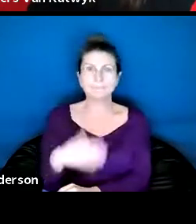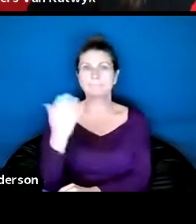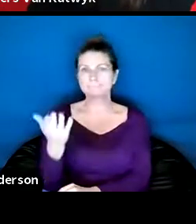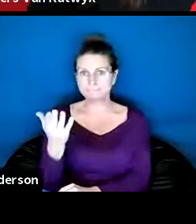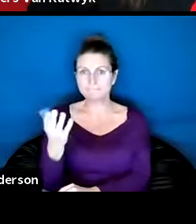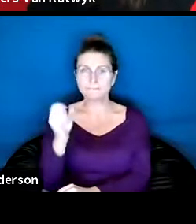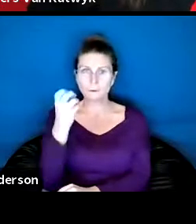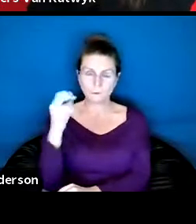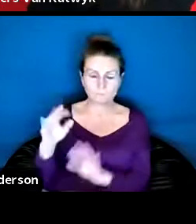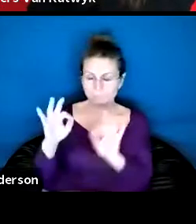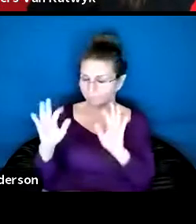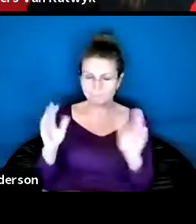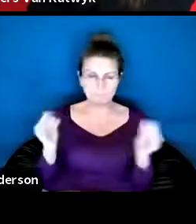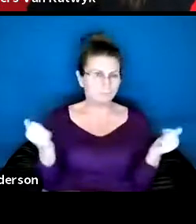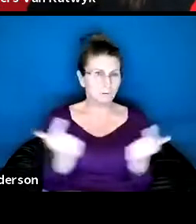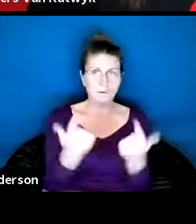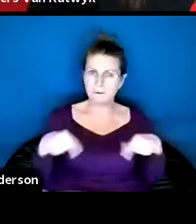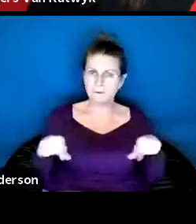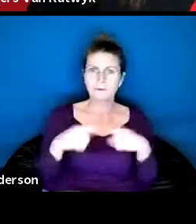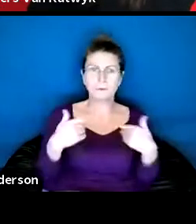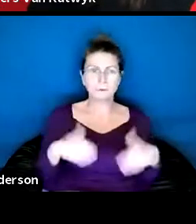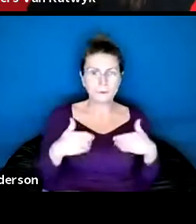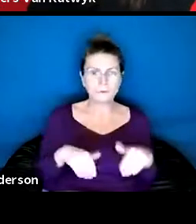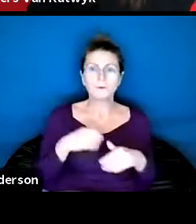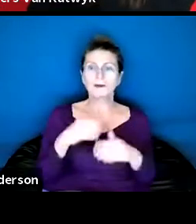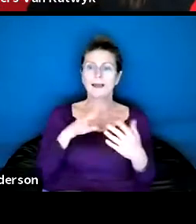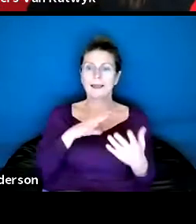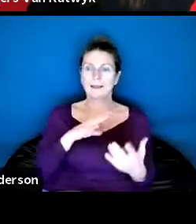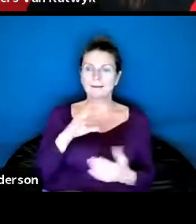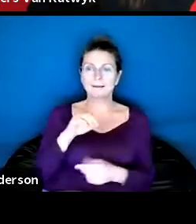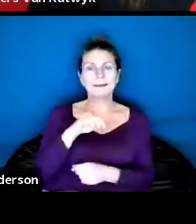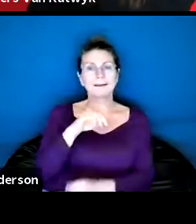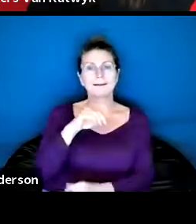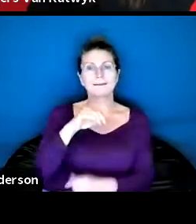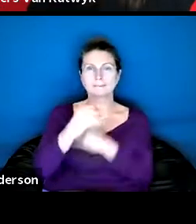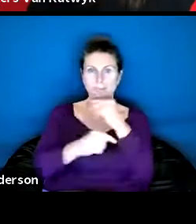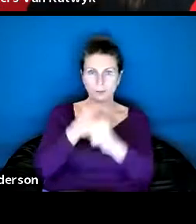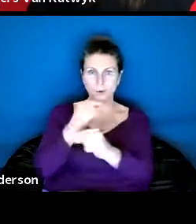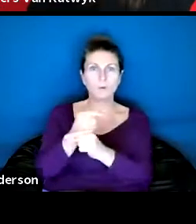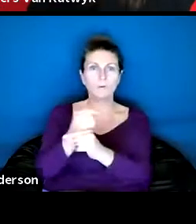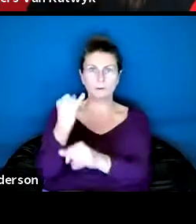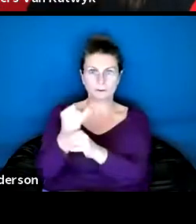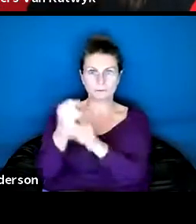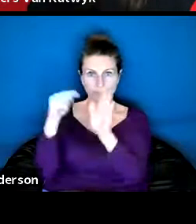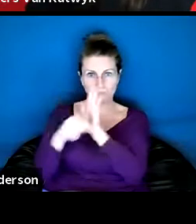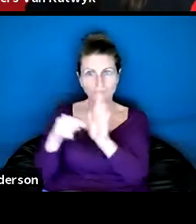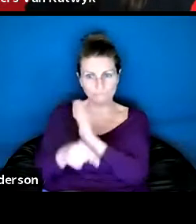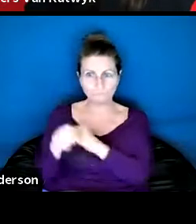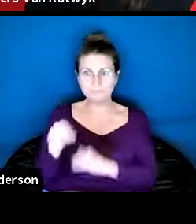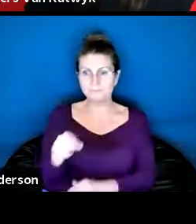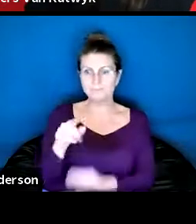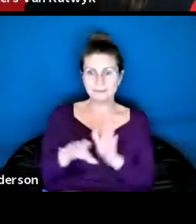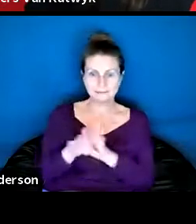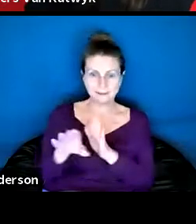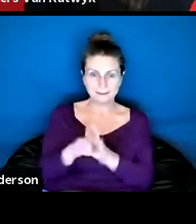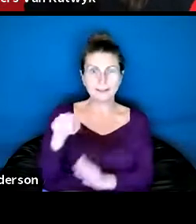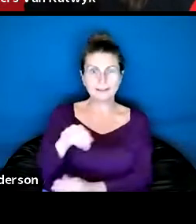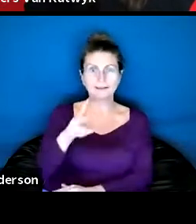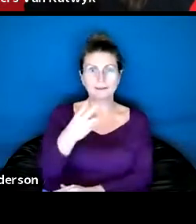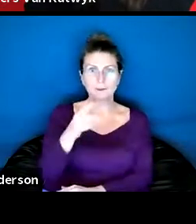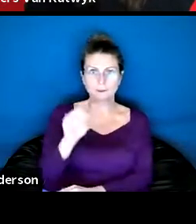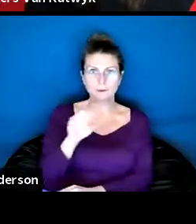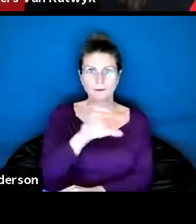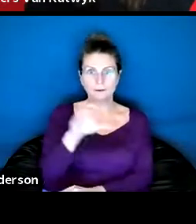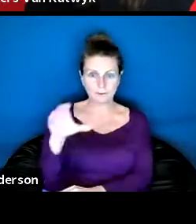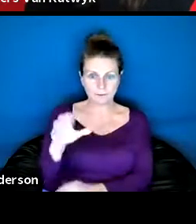Global Strategy Lab and the Dadala Institute for Global Health Research, who together have worked in developing this WHO Collaborating Center